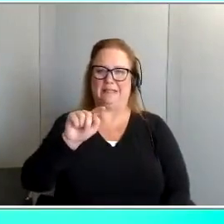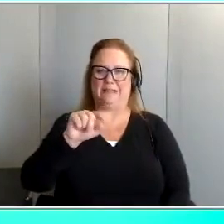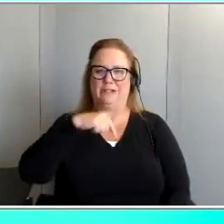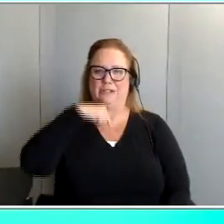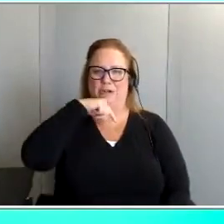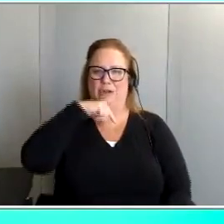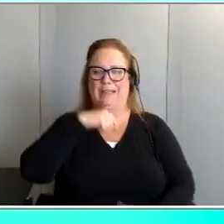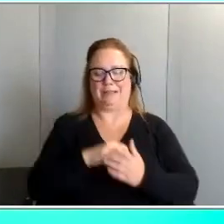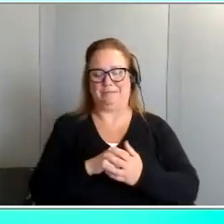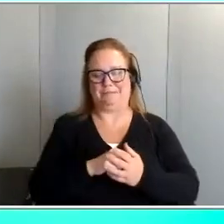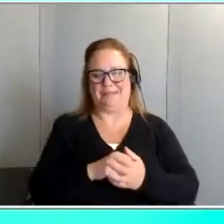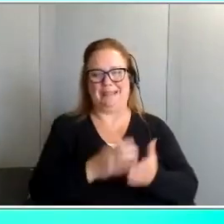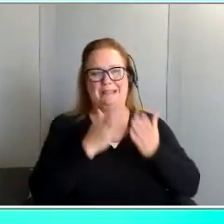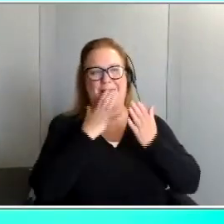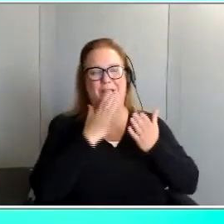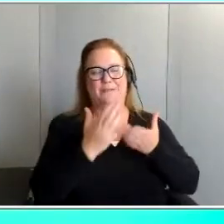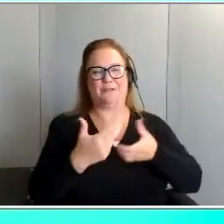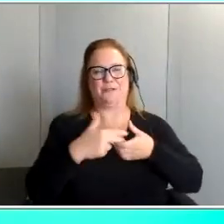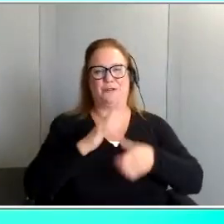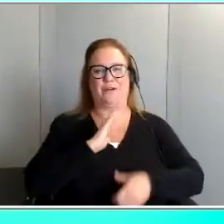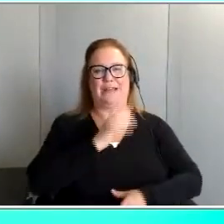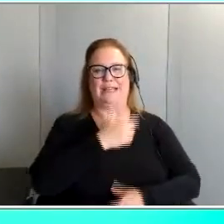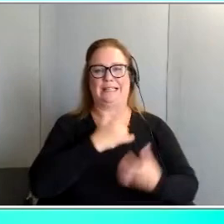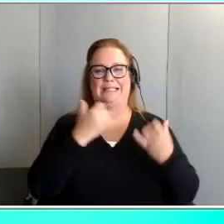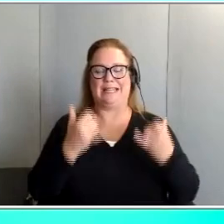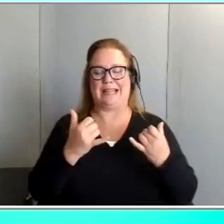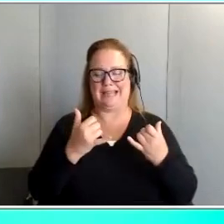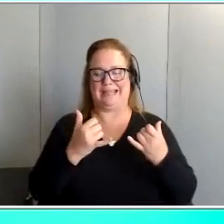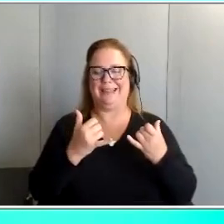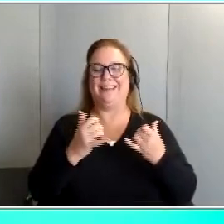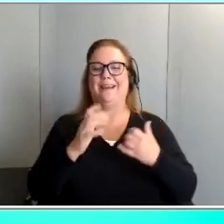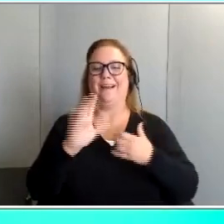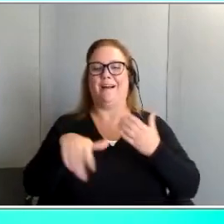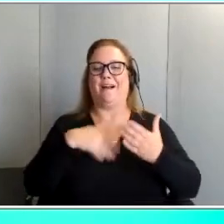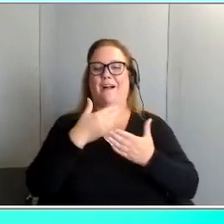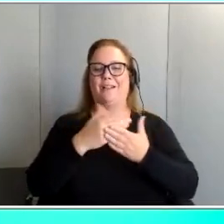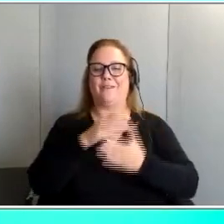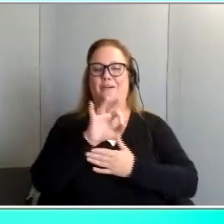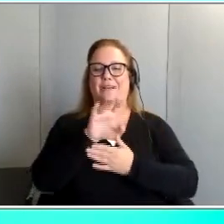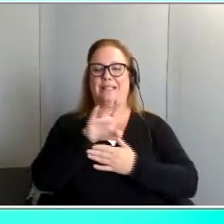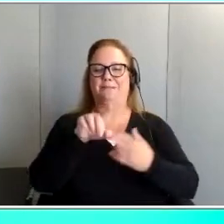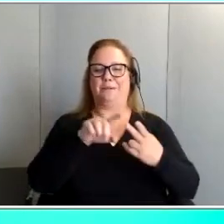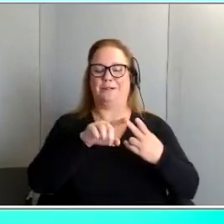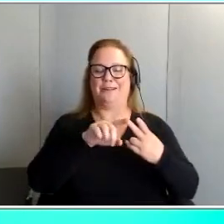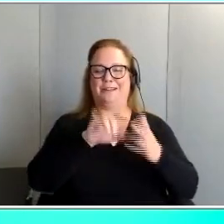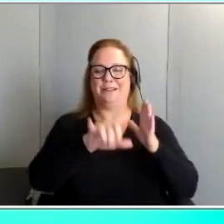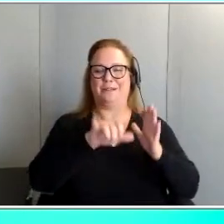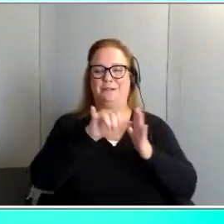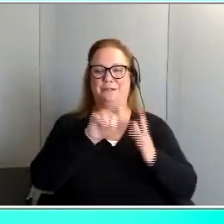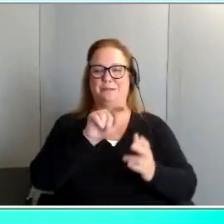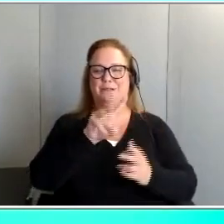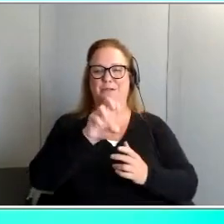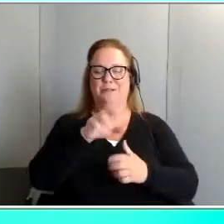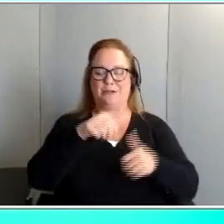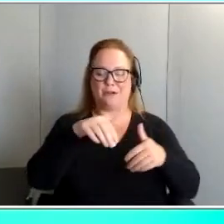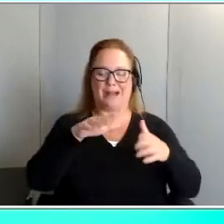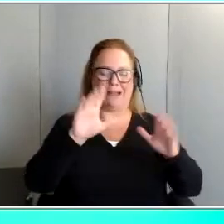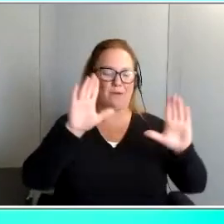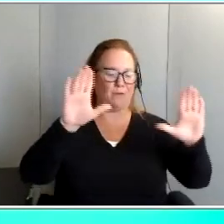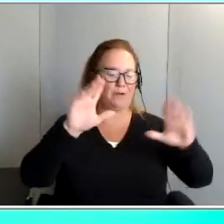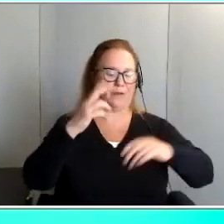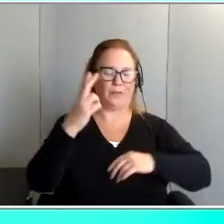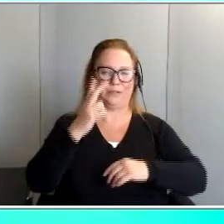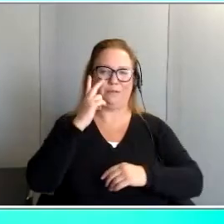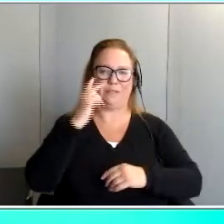thanks for being with us today. Don't forget you can catch our updates anytime by logging onto Facebook, YouTube, and on Twitter. Go out, make it a fantastic Thursday, and we'll see you right back